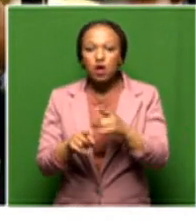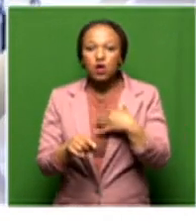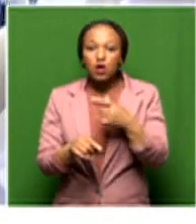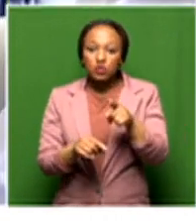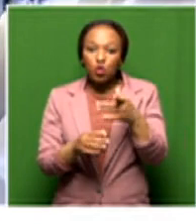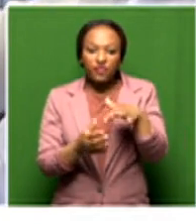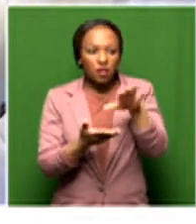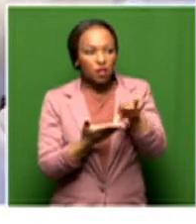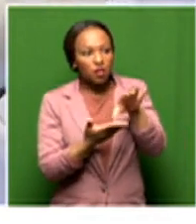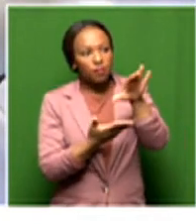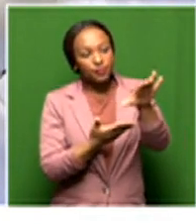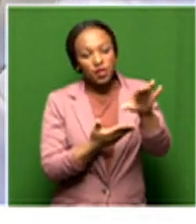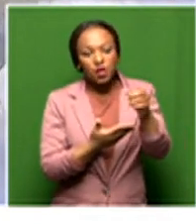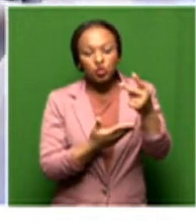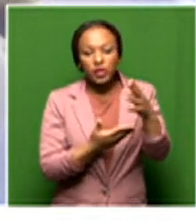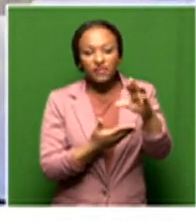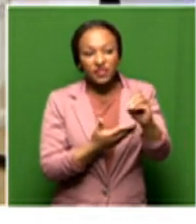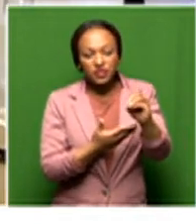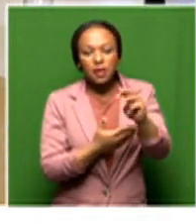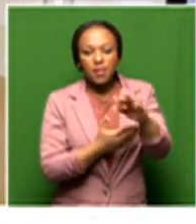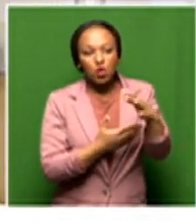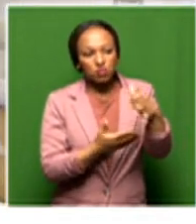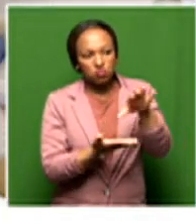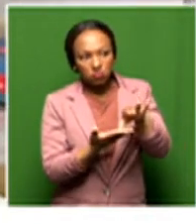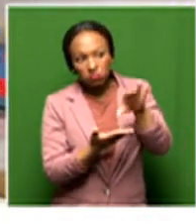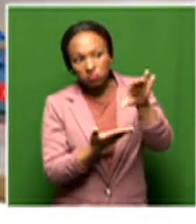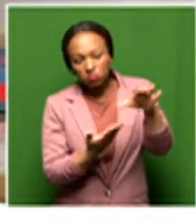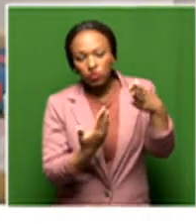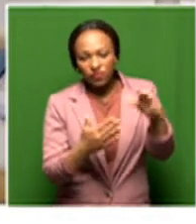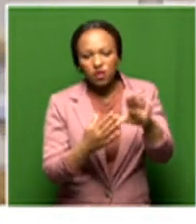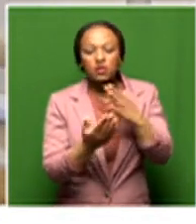investment that we made, the NHLS was able to support more than